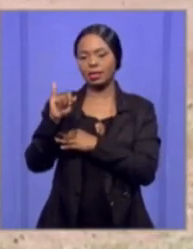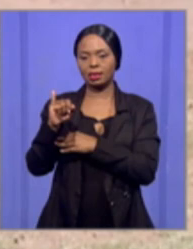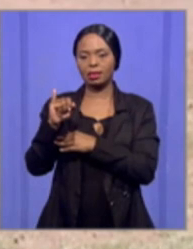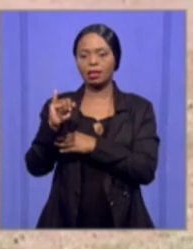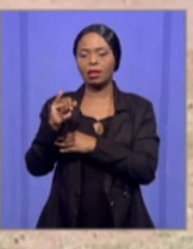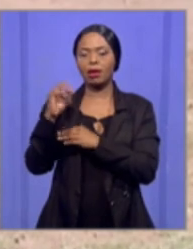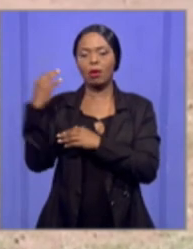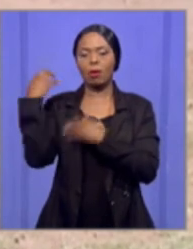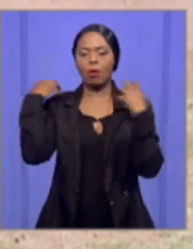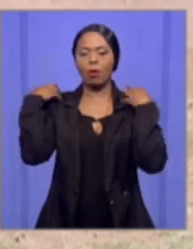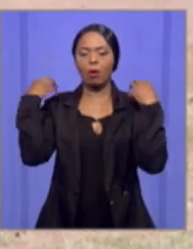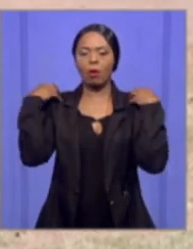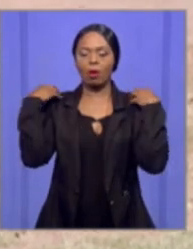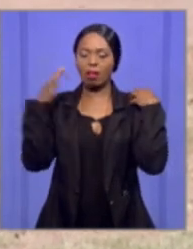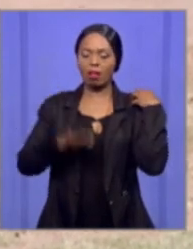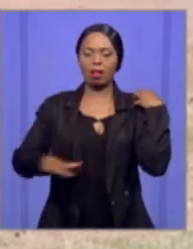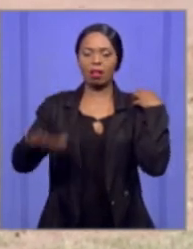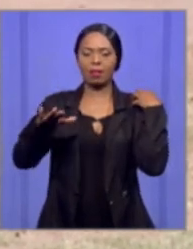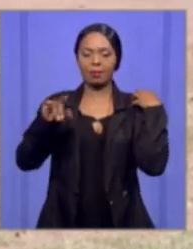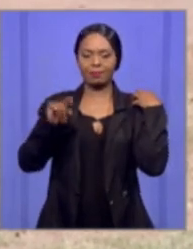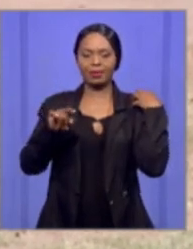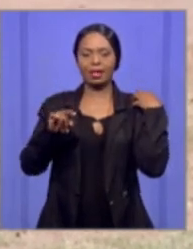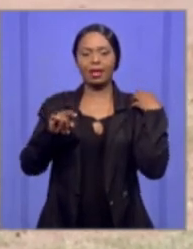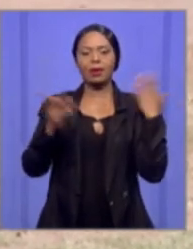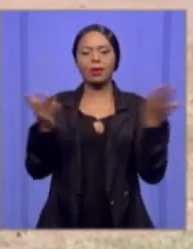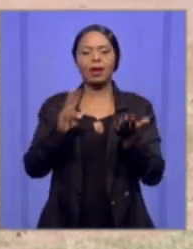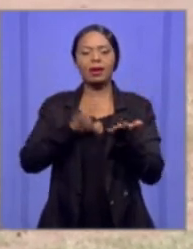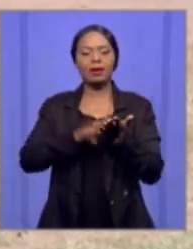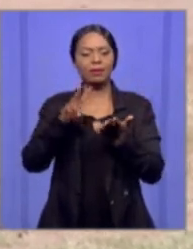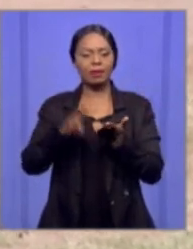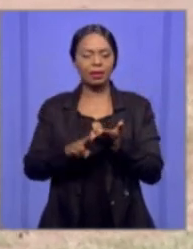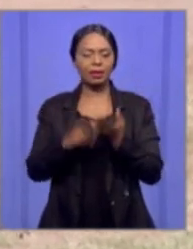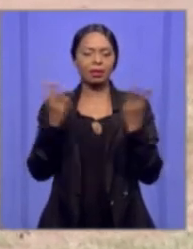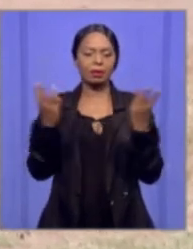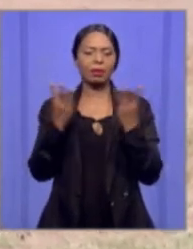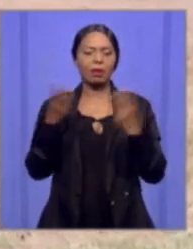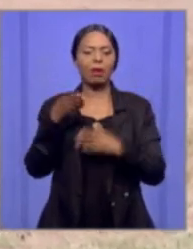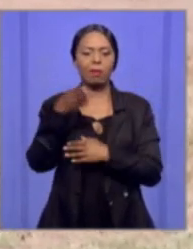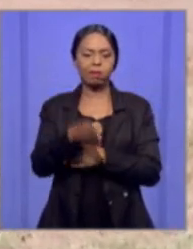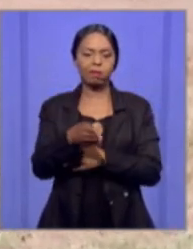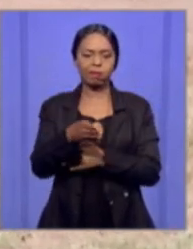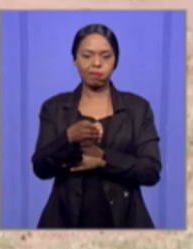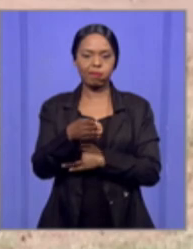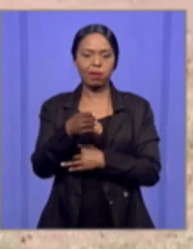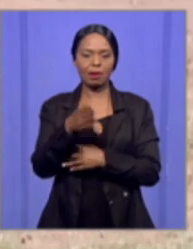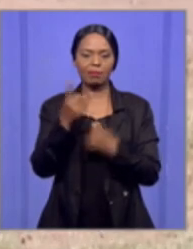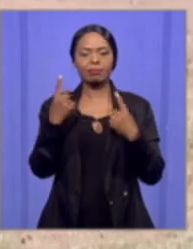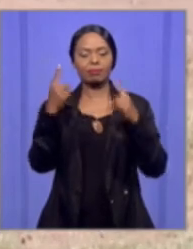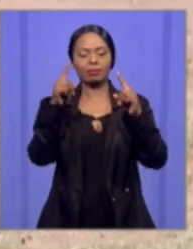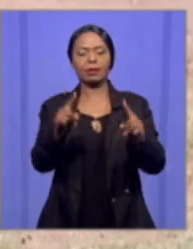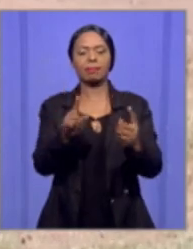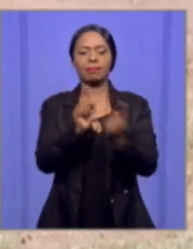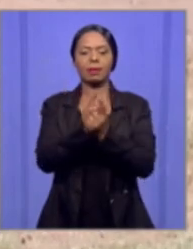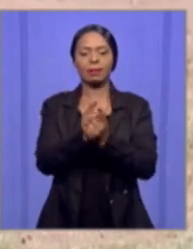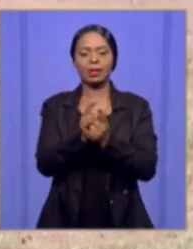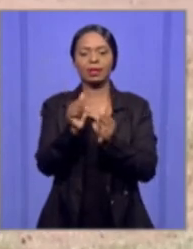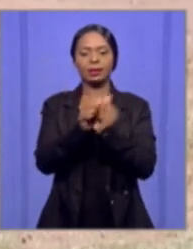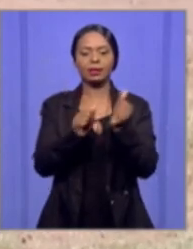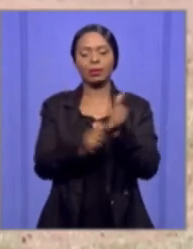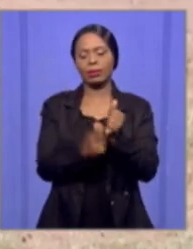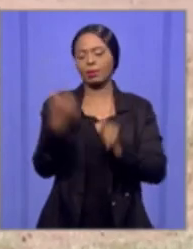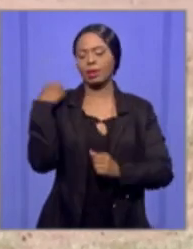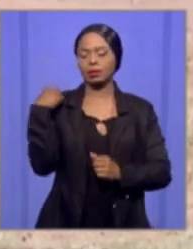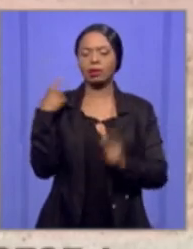go lela venda mo re boneng batho ba maloko ba tlileng ba tlokopana le deputy minister of transport gape le